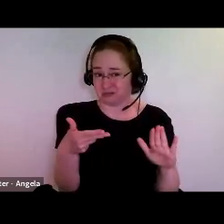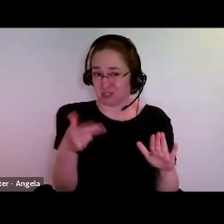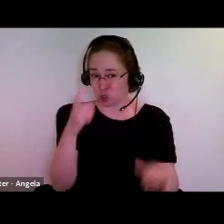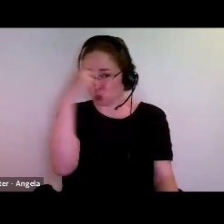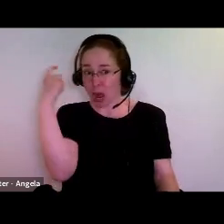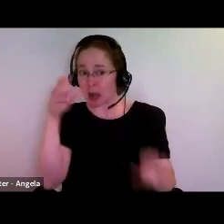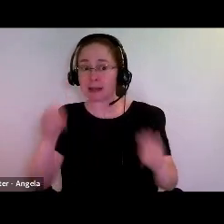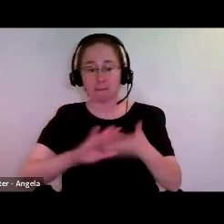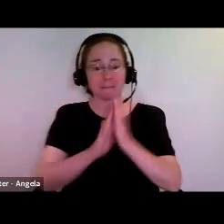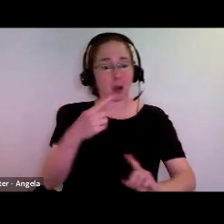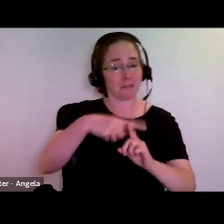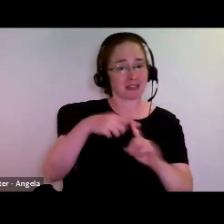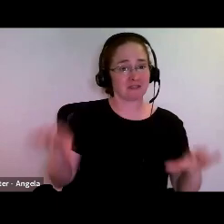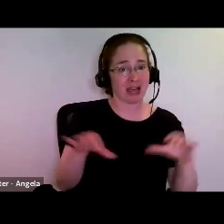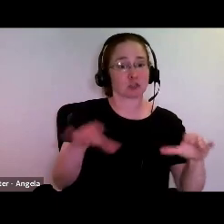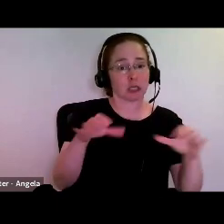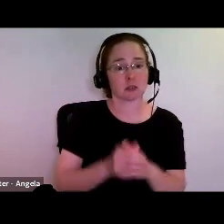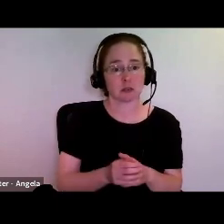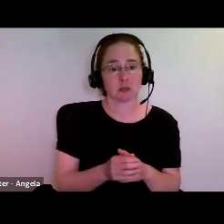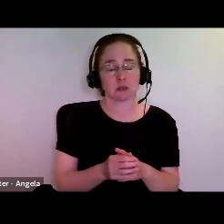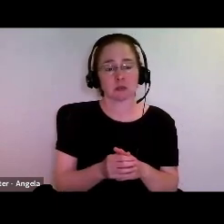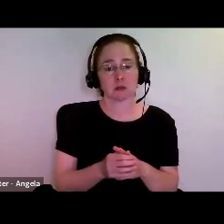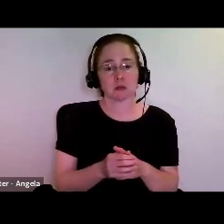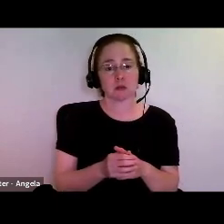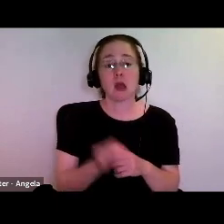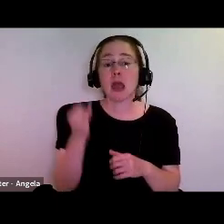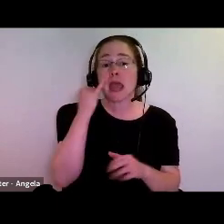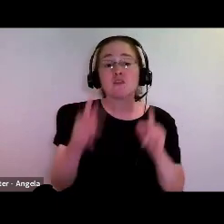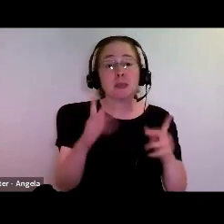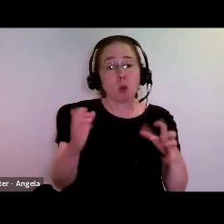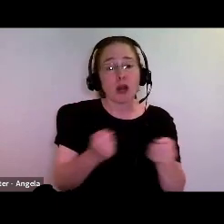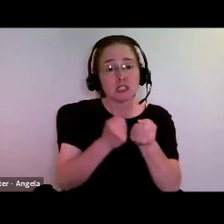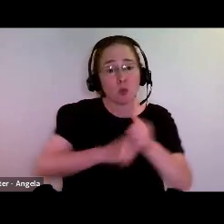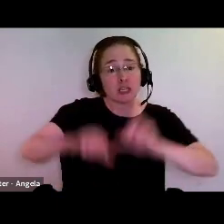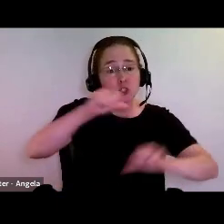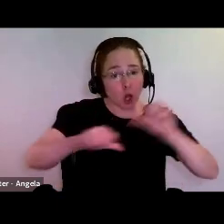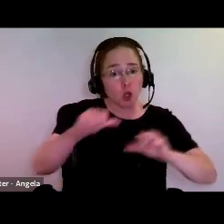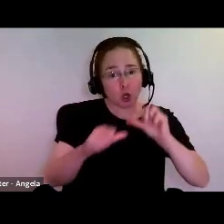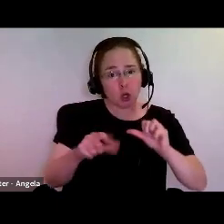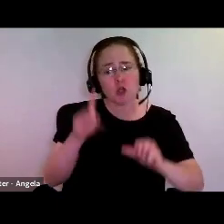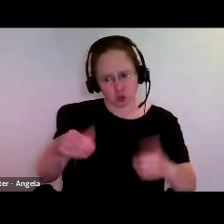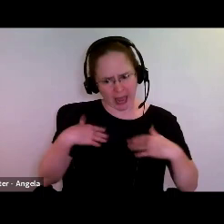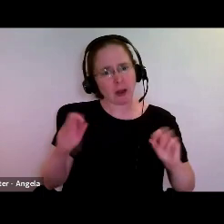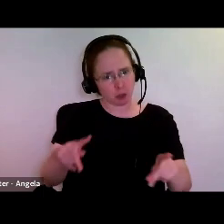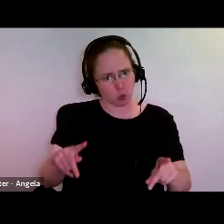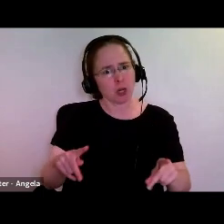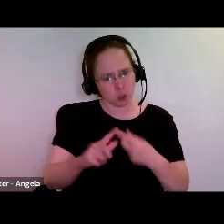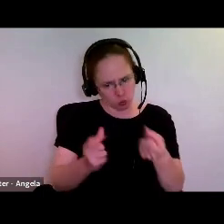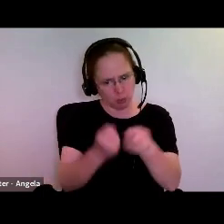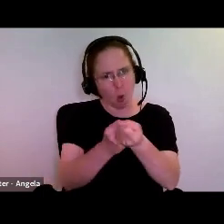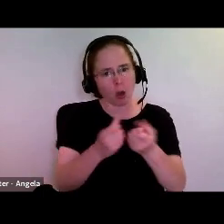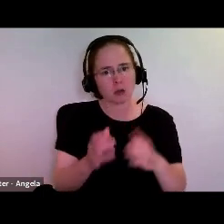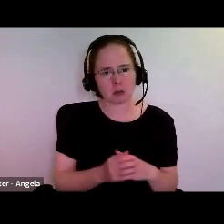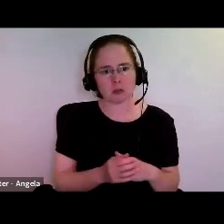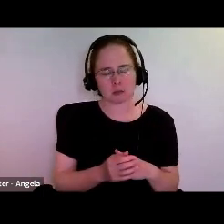into positive action, and that anybody who wants to support other people should have the opportunity. What